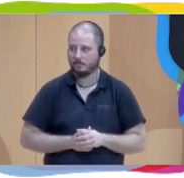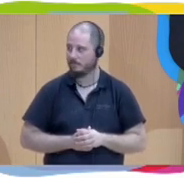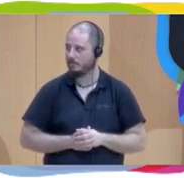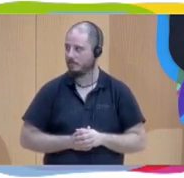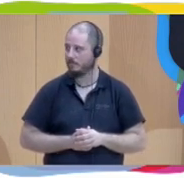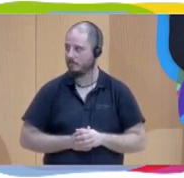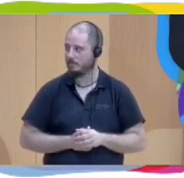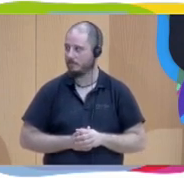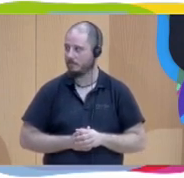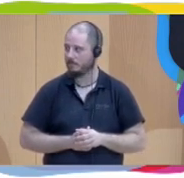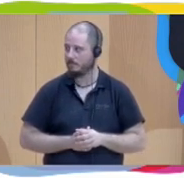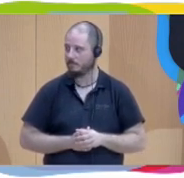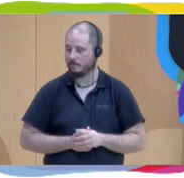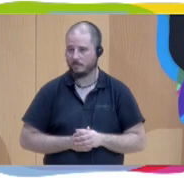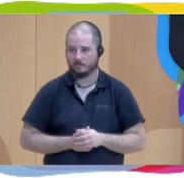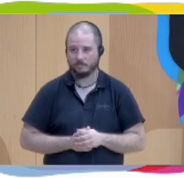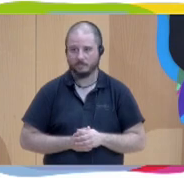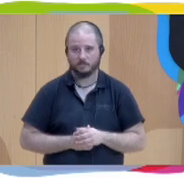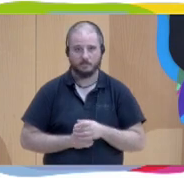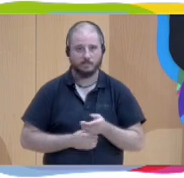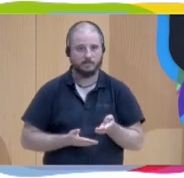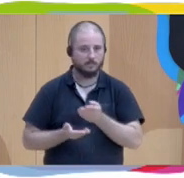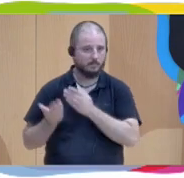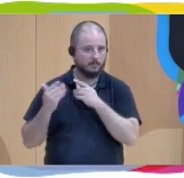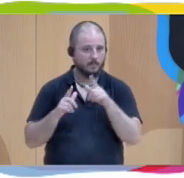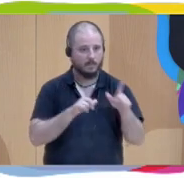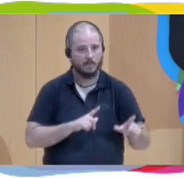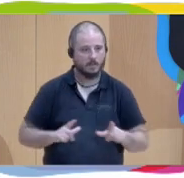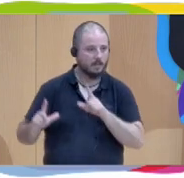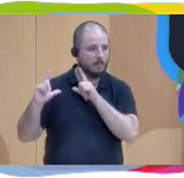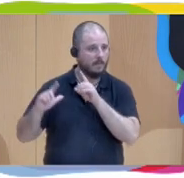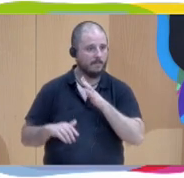Can you put the slideshow on? Okay.